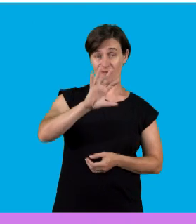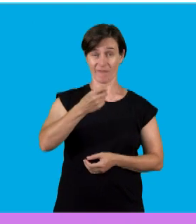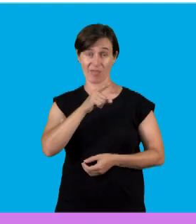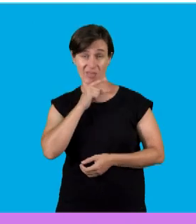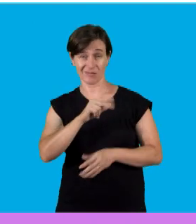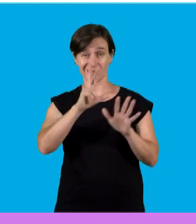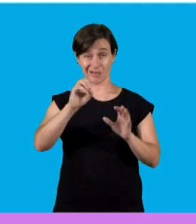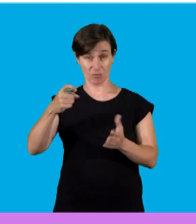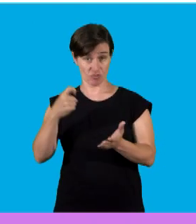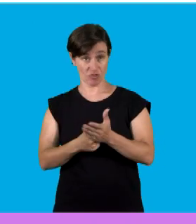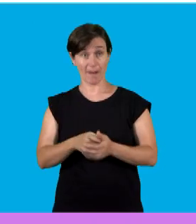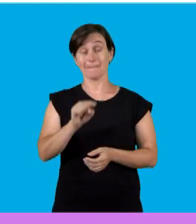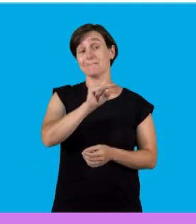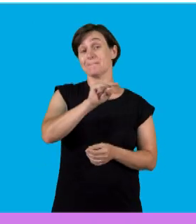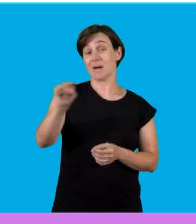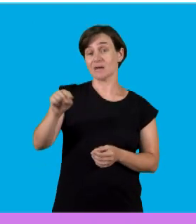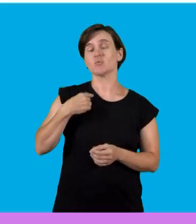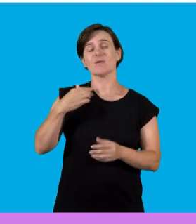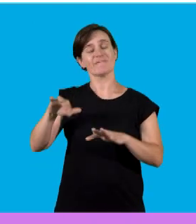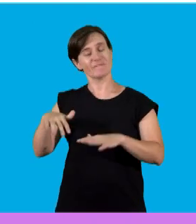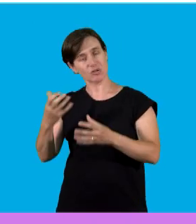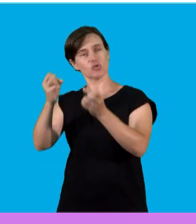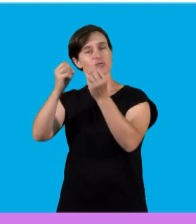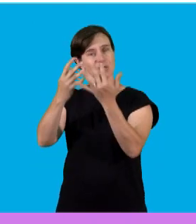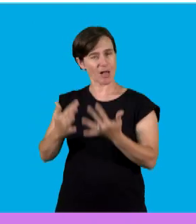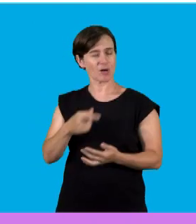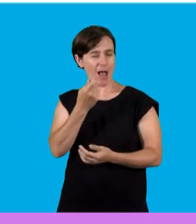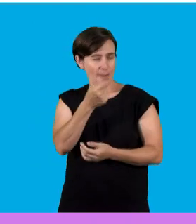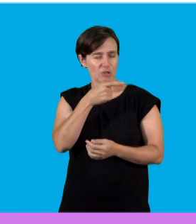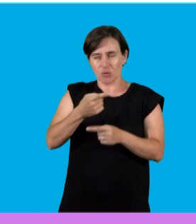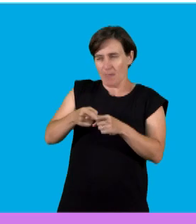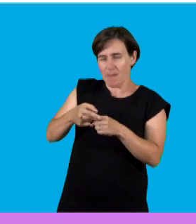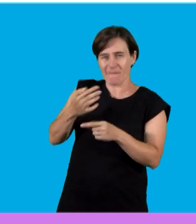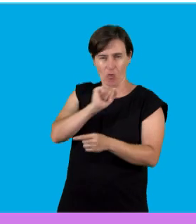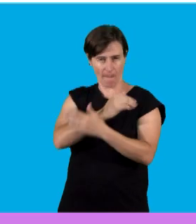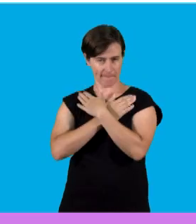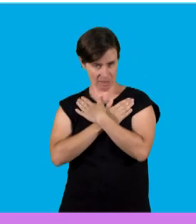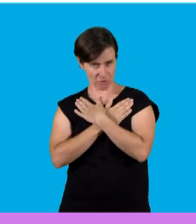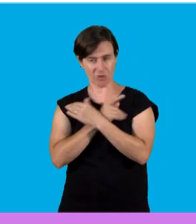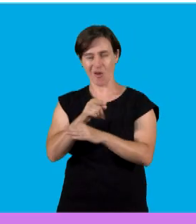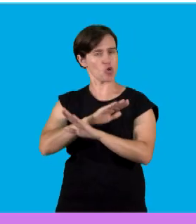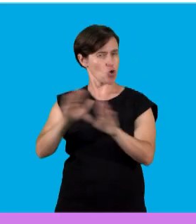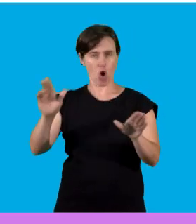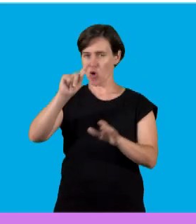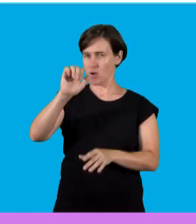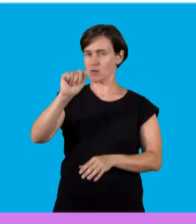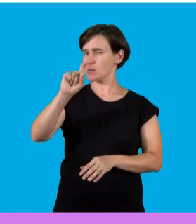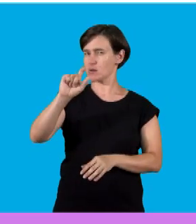550,800 Rand minus, right? And we've calculated the non-taxable deductions. That is